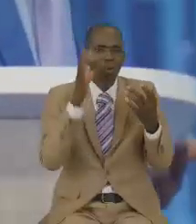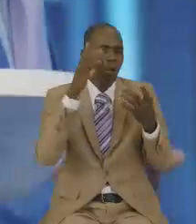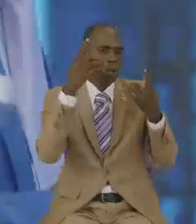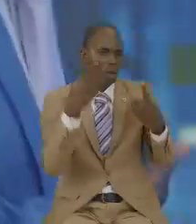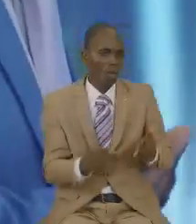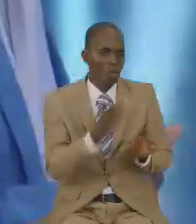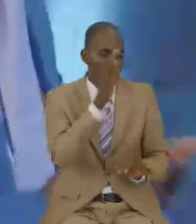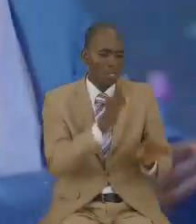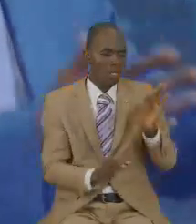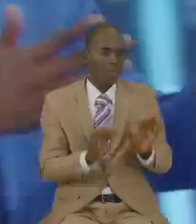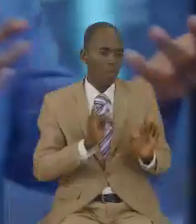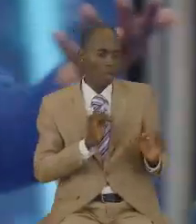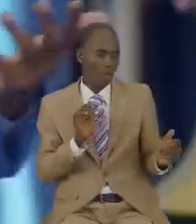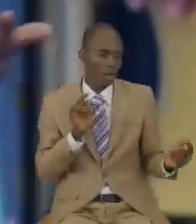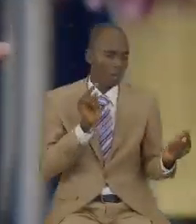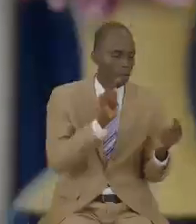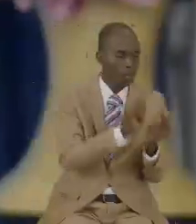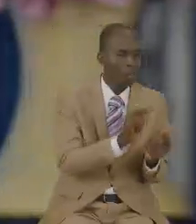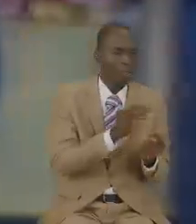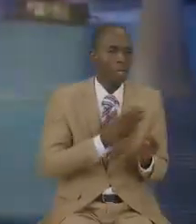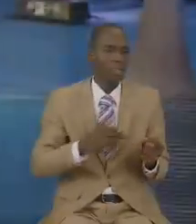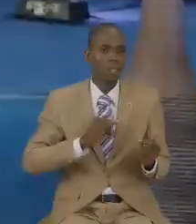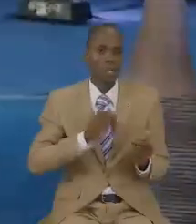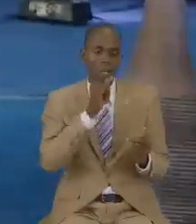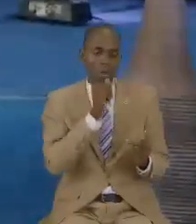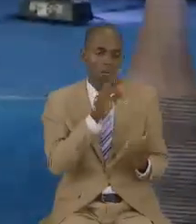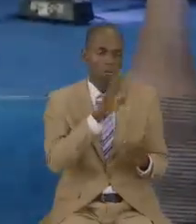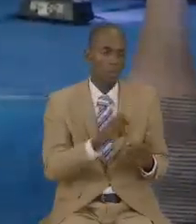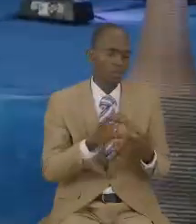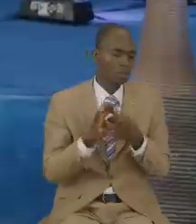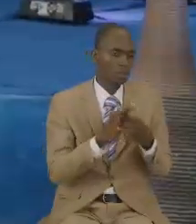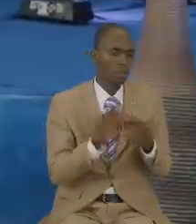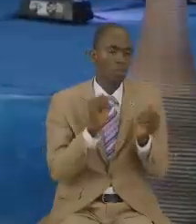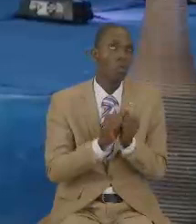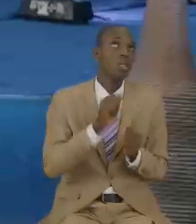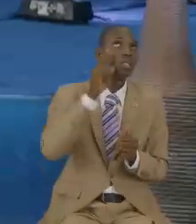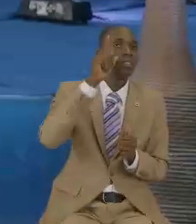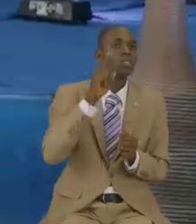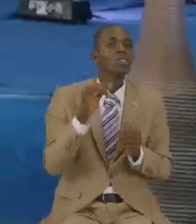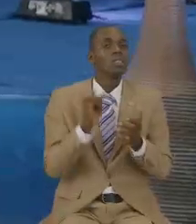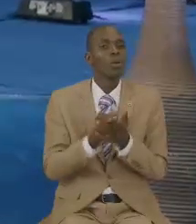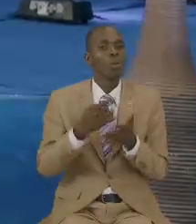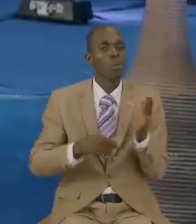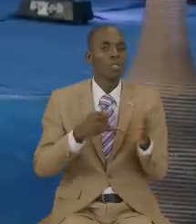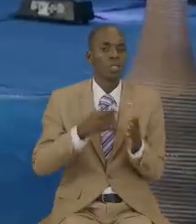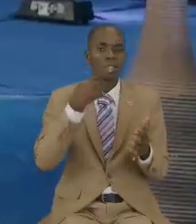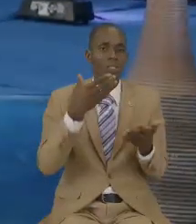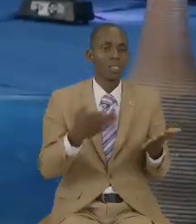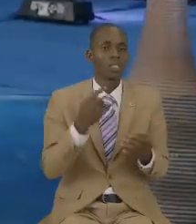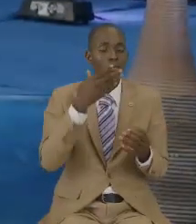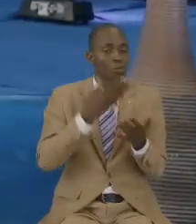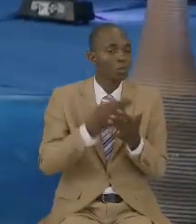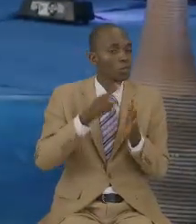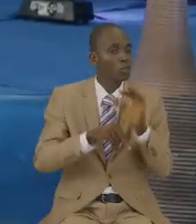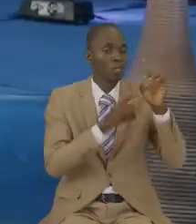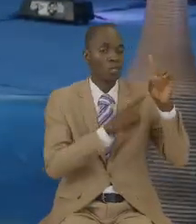I come and I'm reconciled with him? That's what he's saying. The goodness of the Lord he has given you in